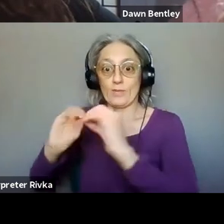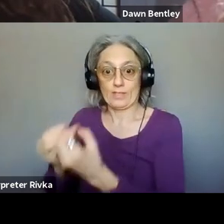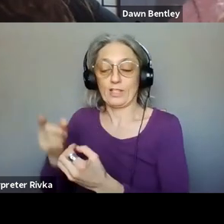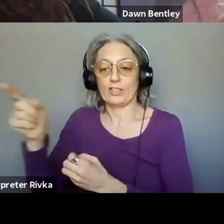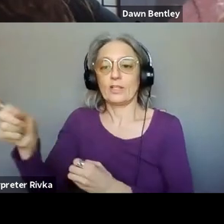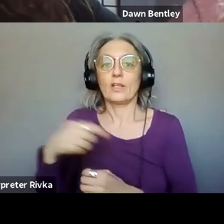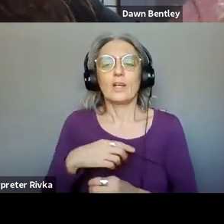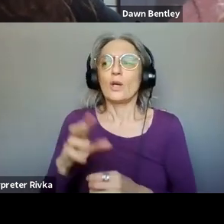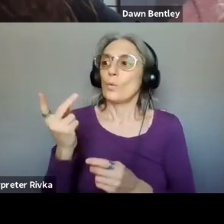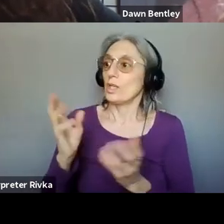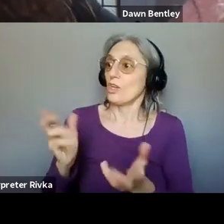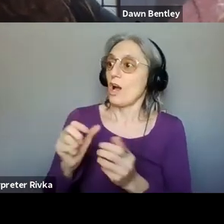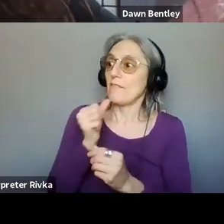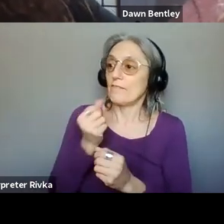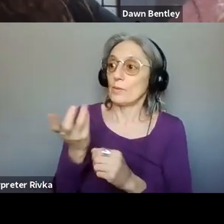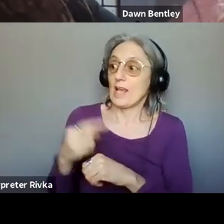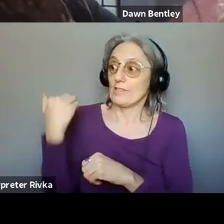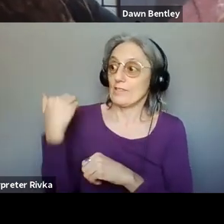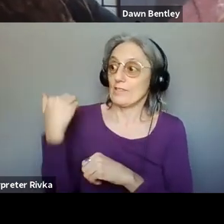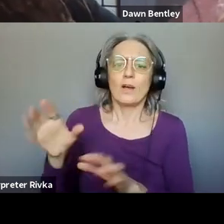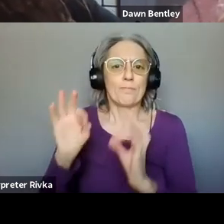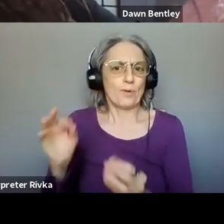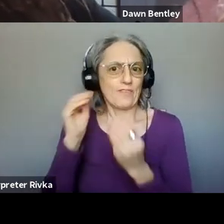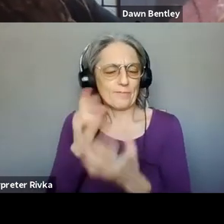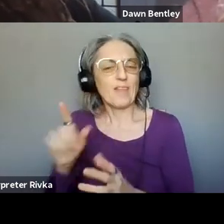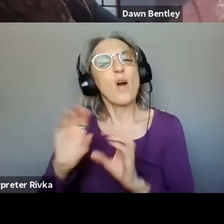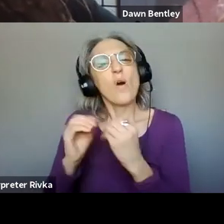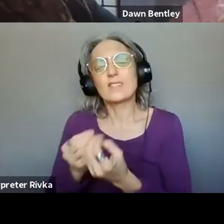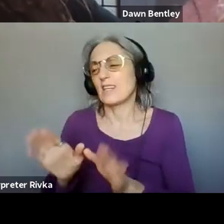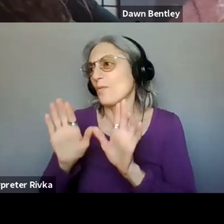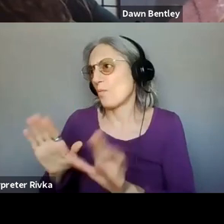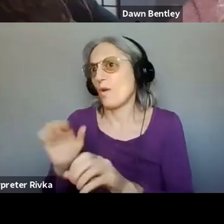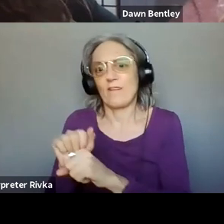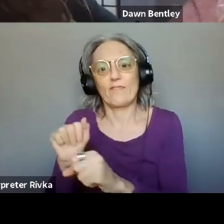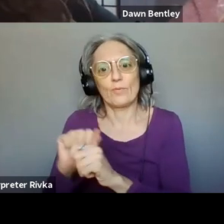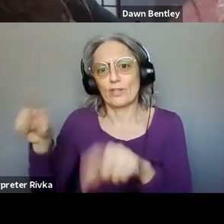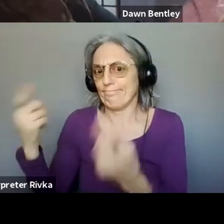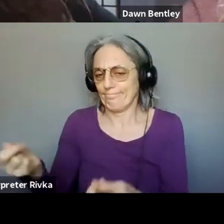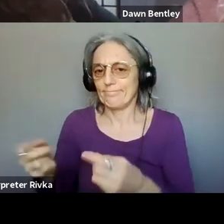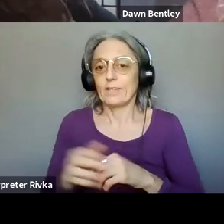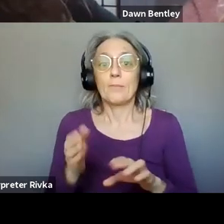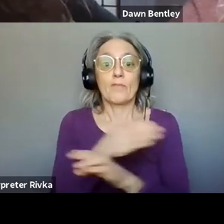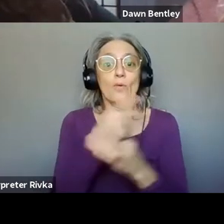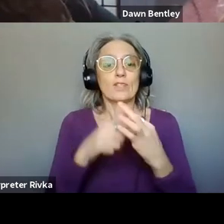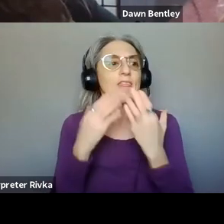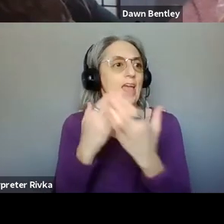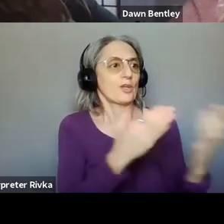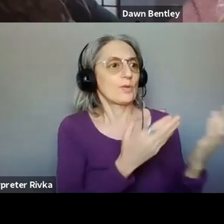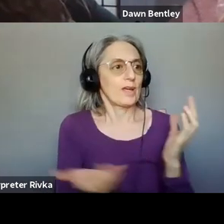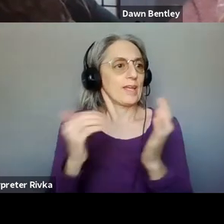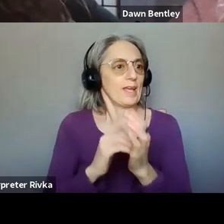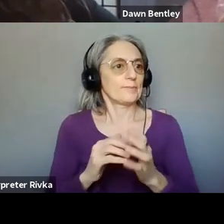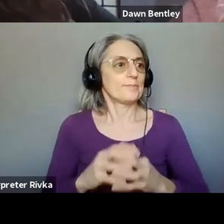have terrific information, and that organization does a wonderful job. So I want to thank people before we begin. But